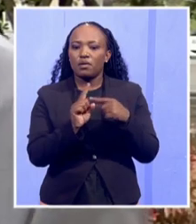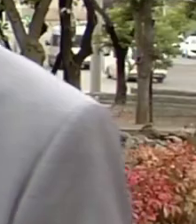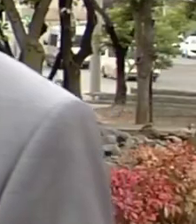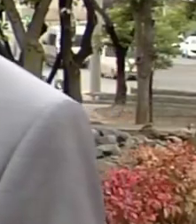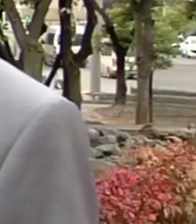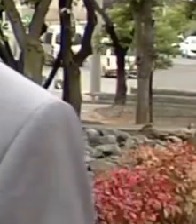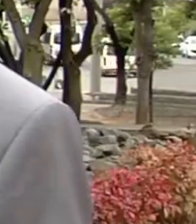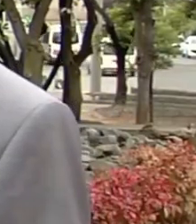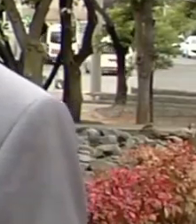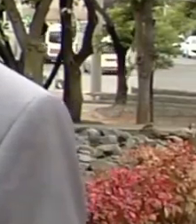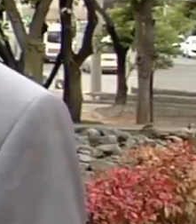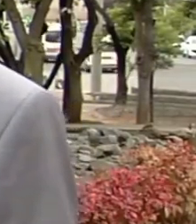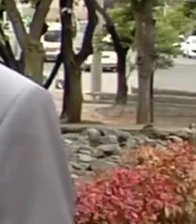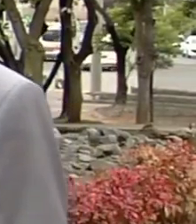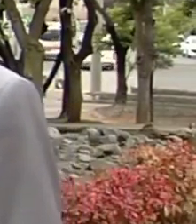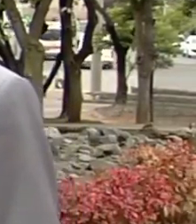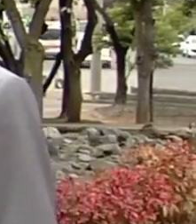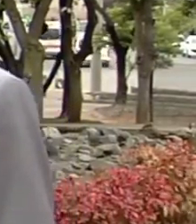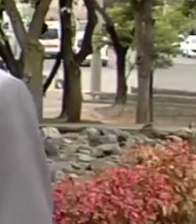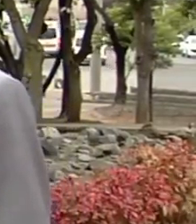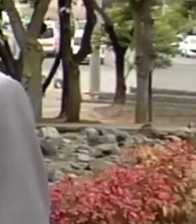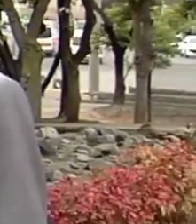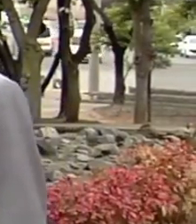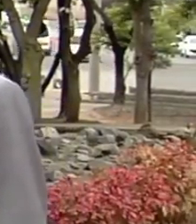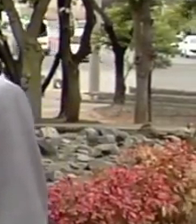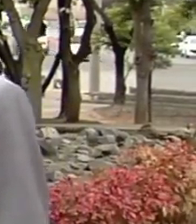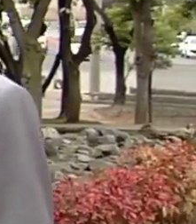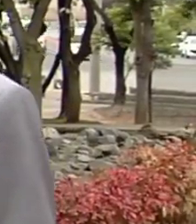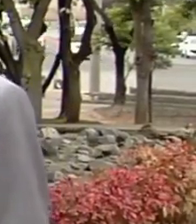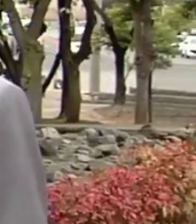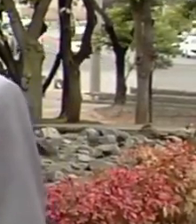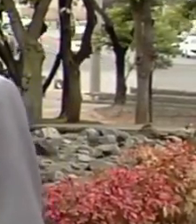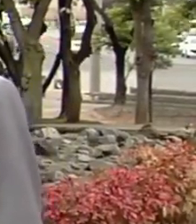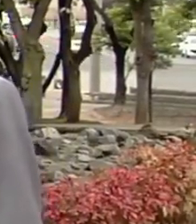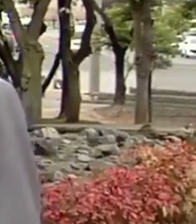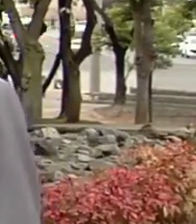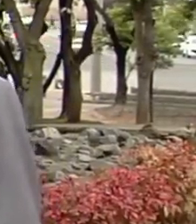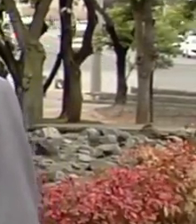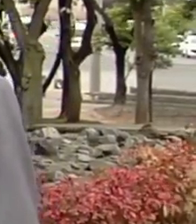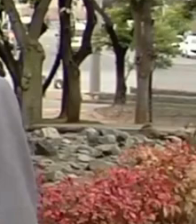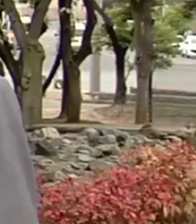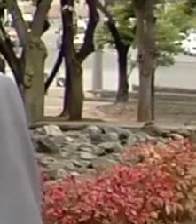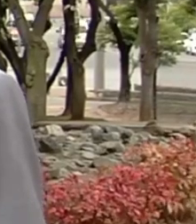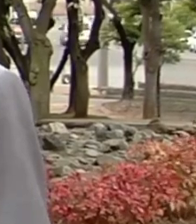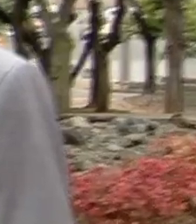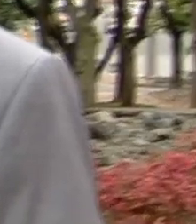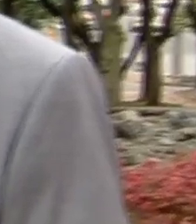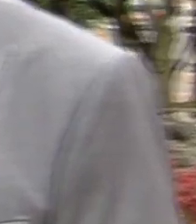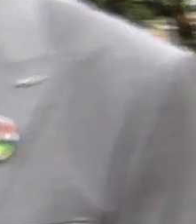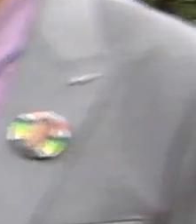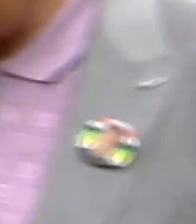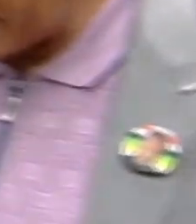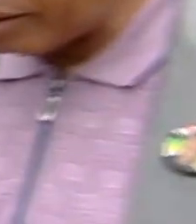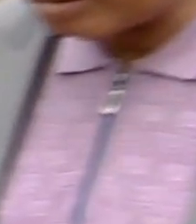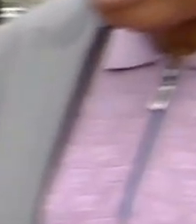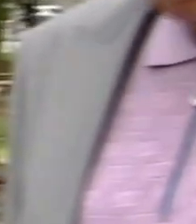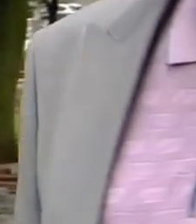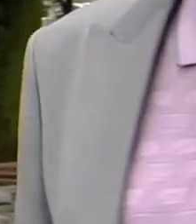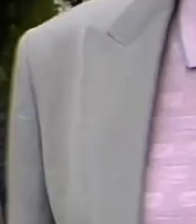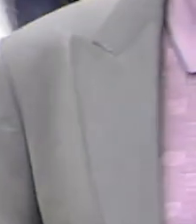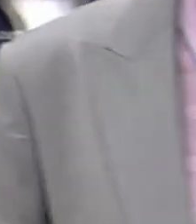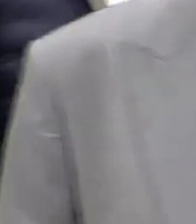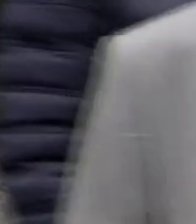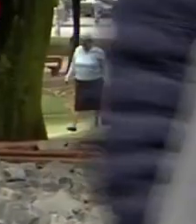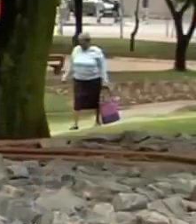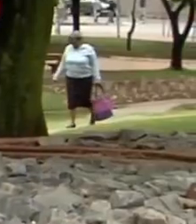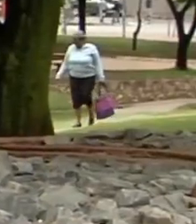Campbell, to be the candidate. So we are in that arrangement. Thank you very much, Mr. Alko Ngobese. We just get a